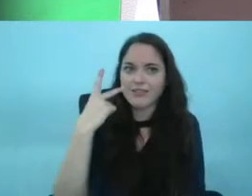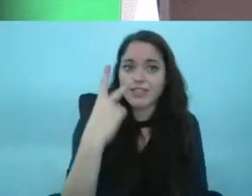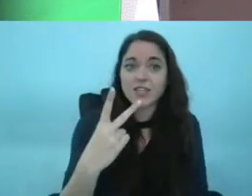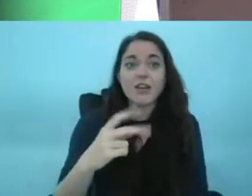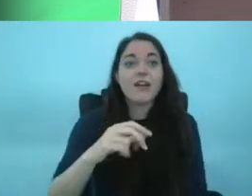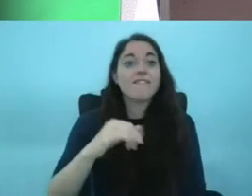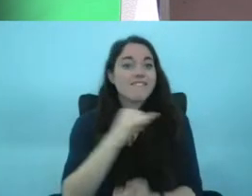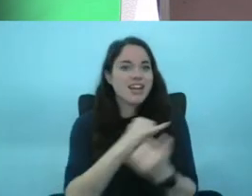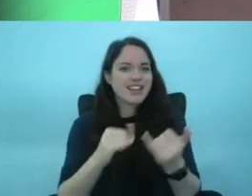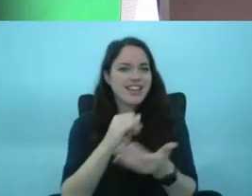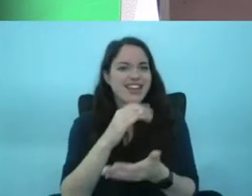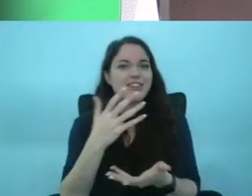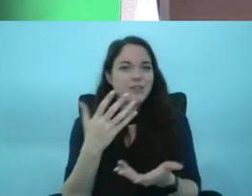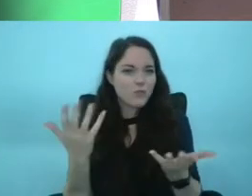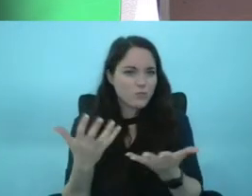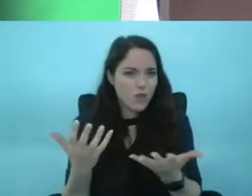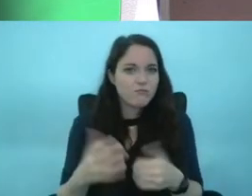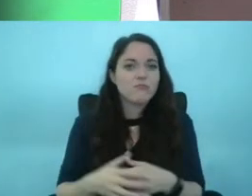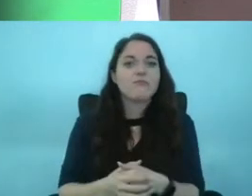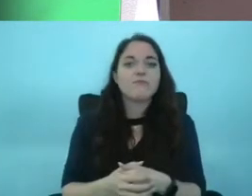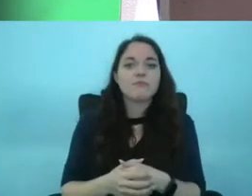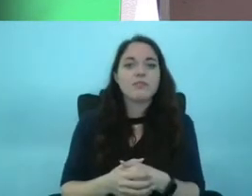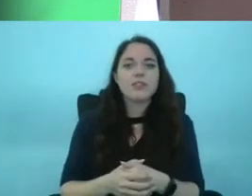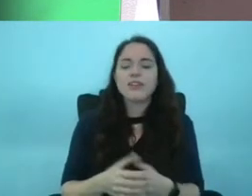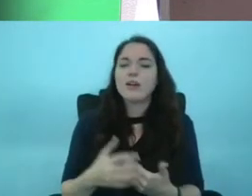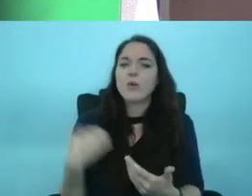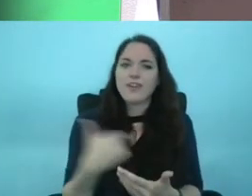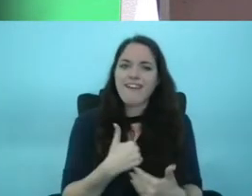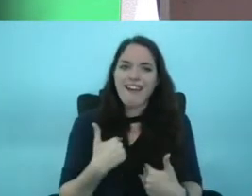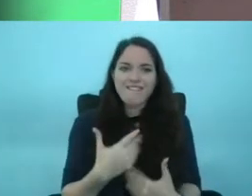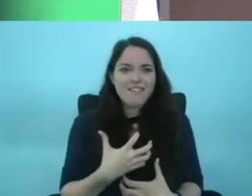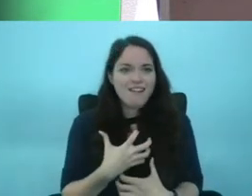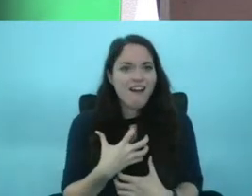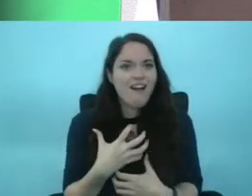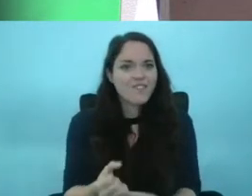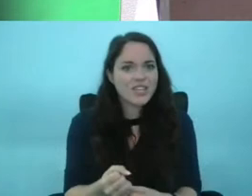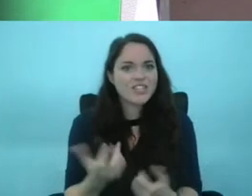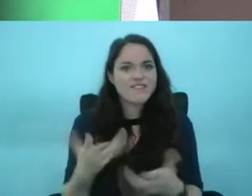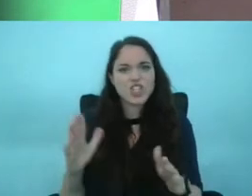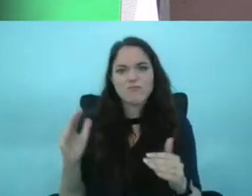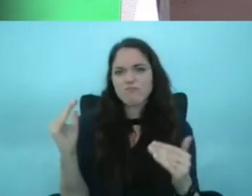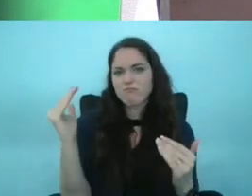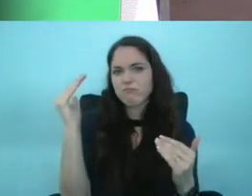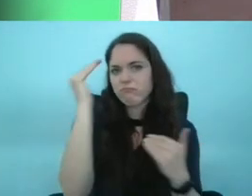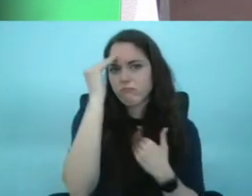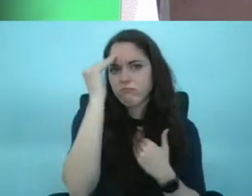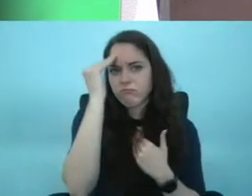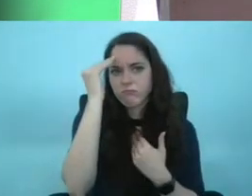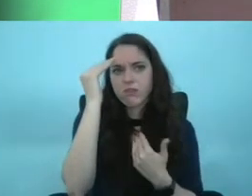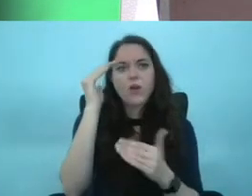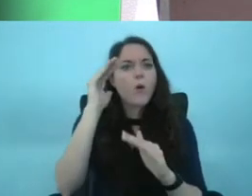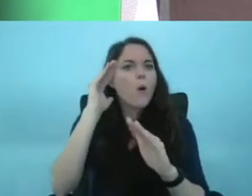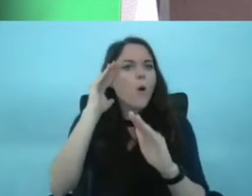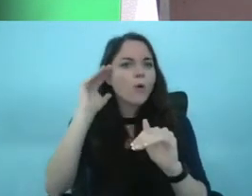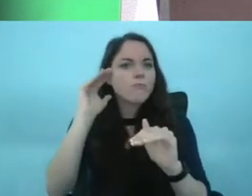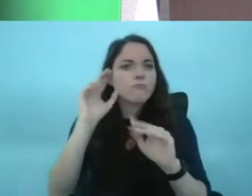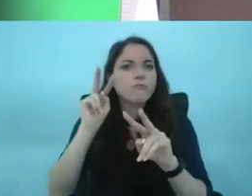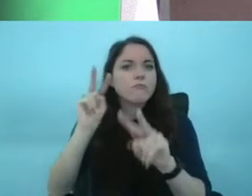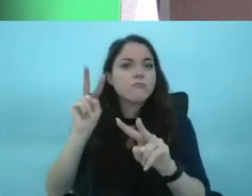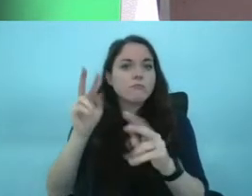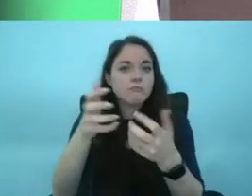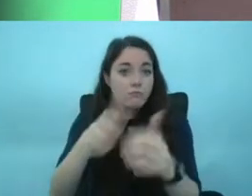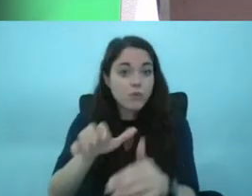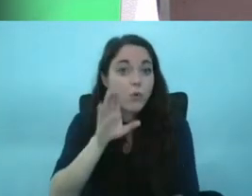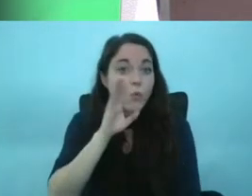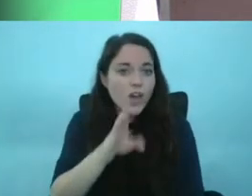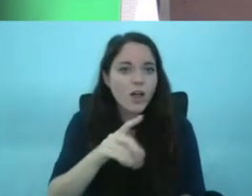assurance that what we hope for is waiting for us, even though we cannot see it up ahead. The writer then goes